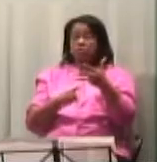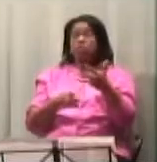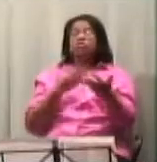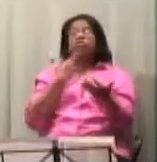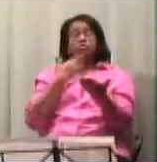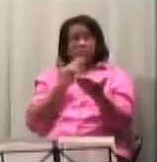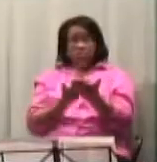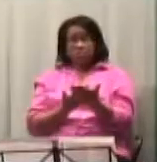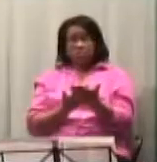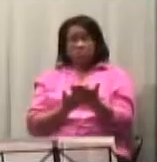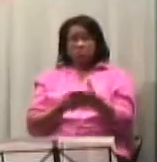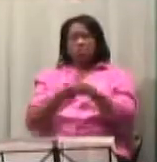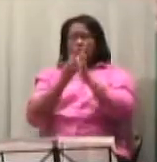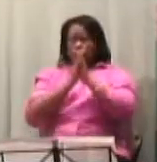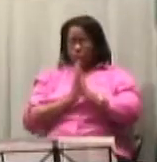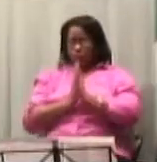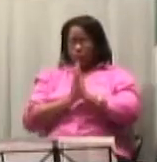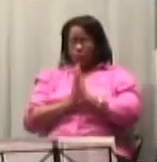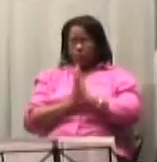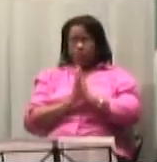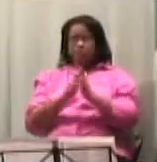the first reading today.